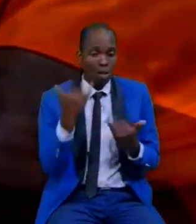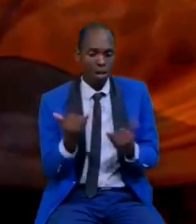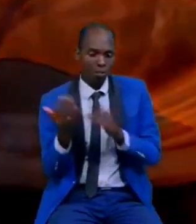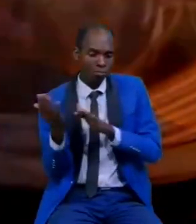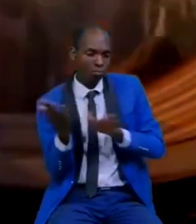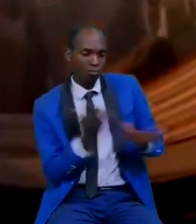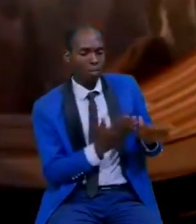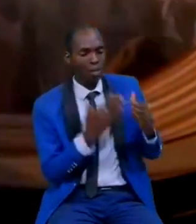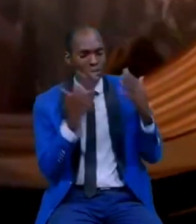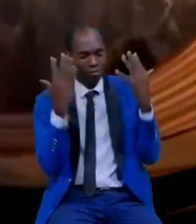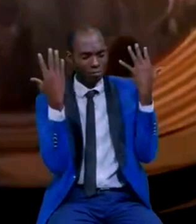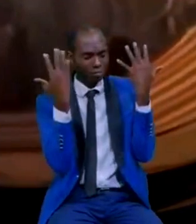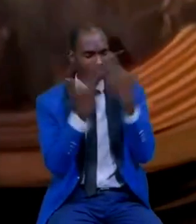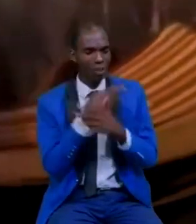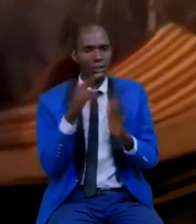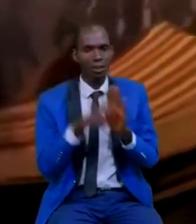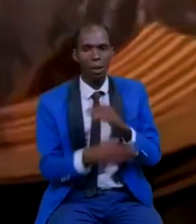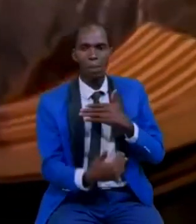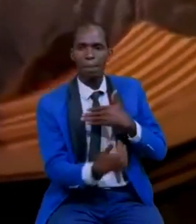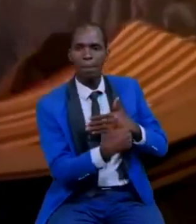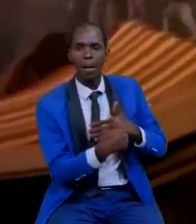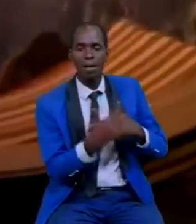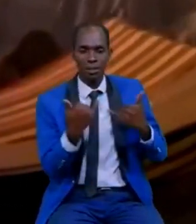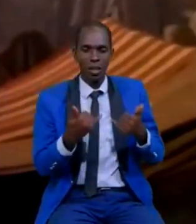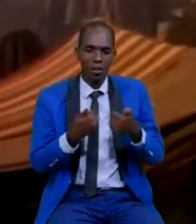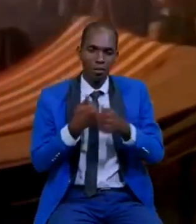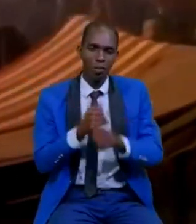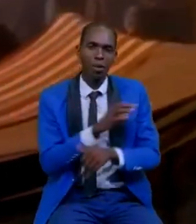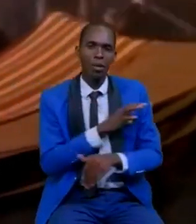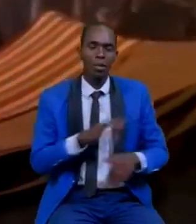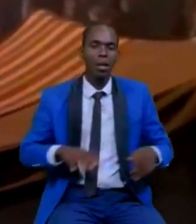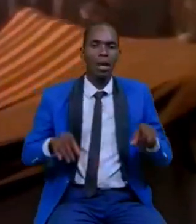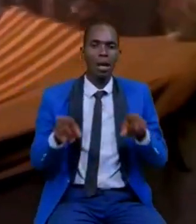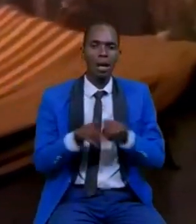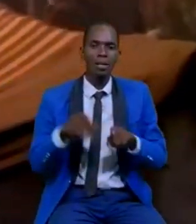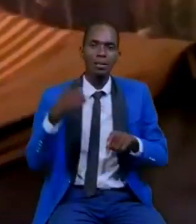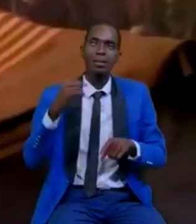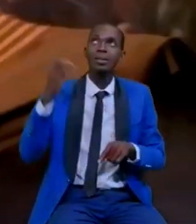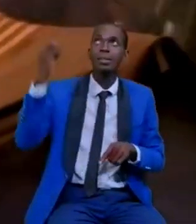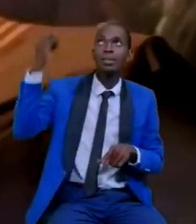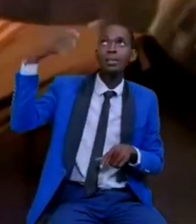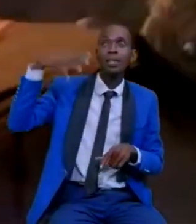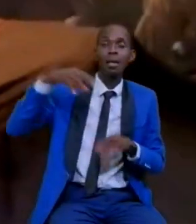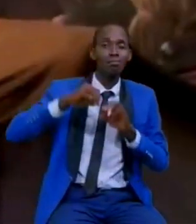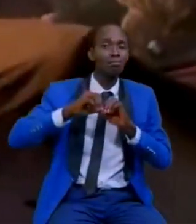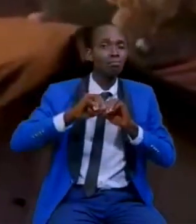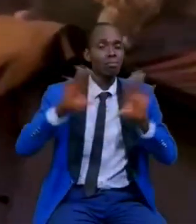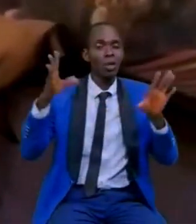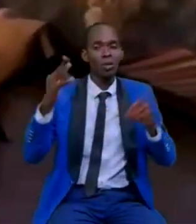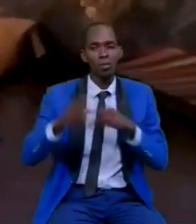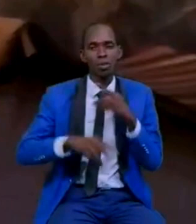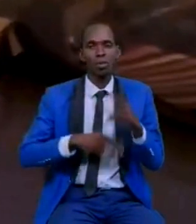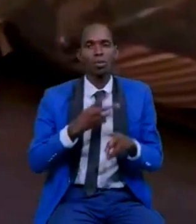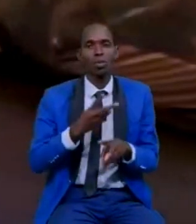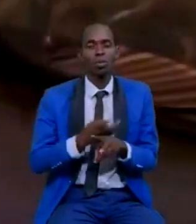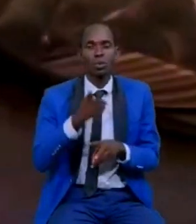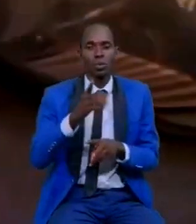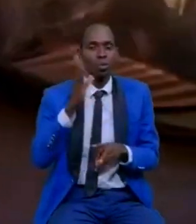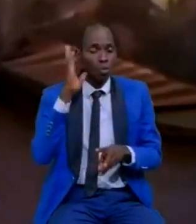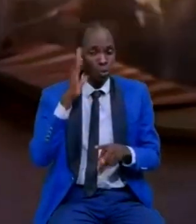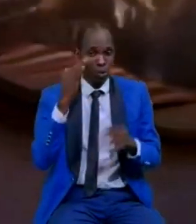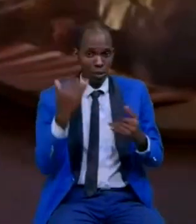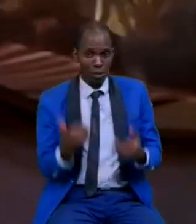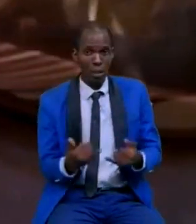were following him as the light of the world. They were leaving Satan behind, and they